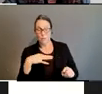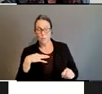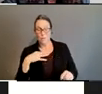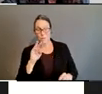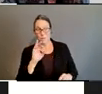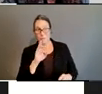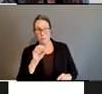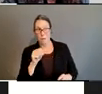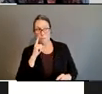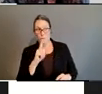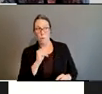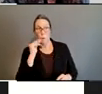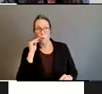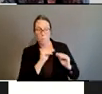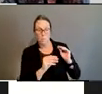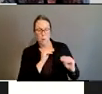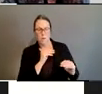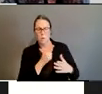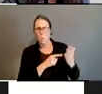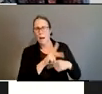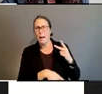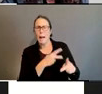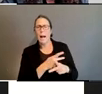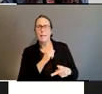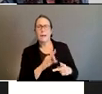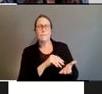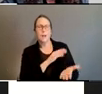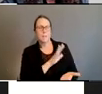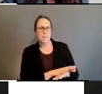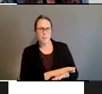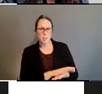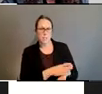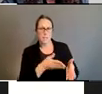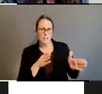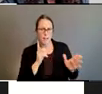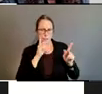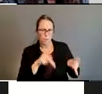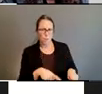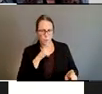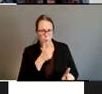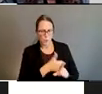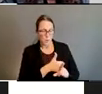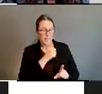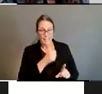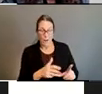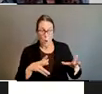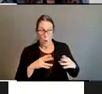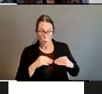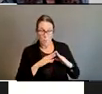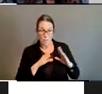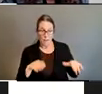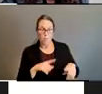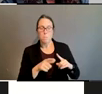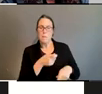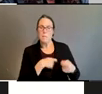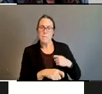or coverage is allowed for an individual who doesn't directly own the house, but instead the